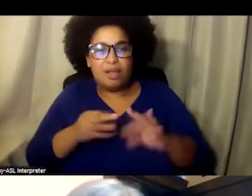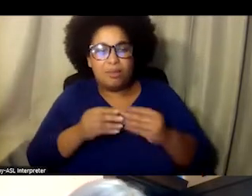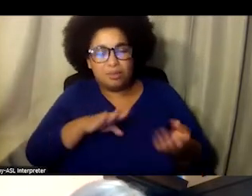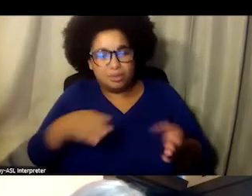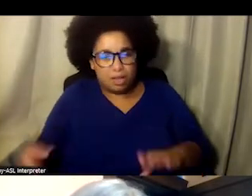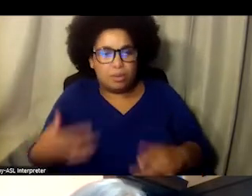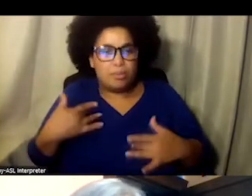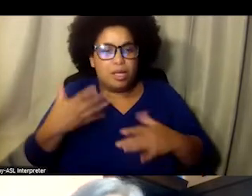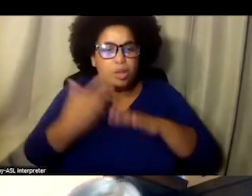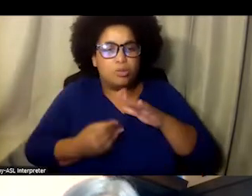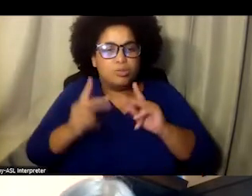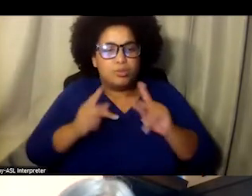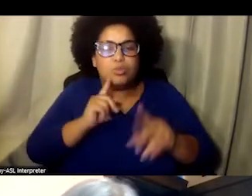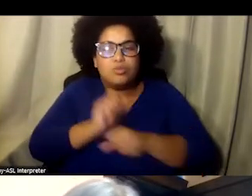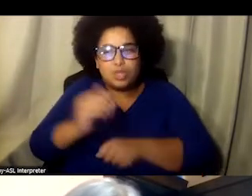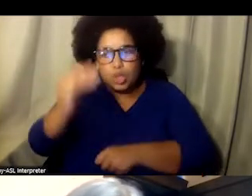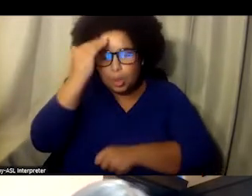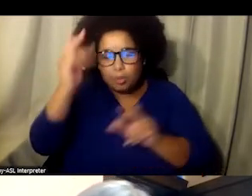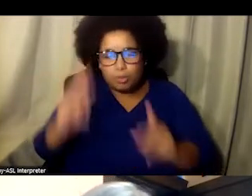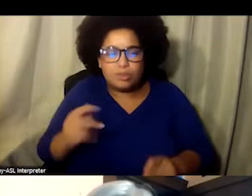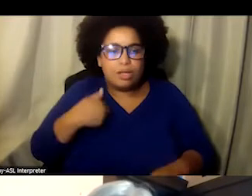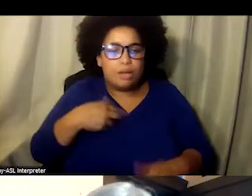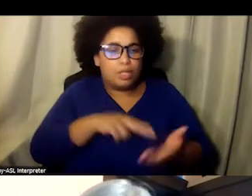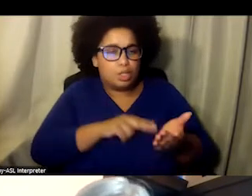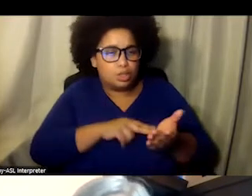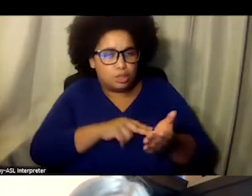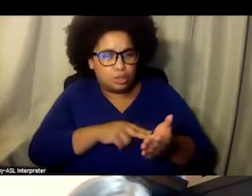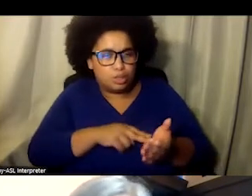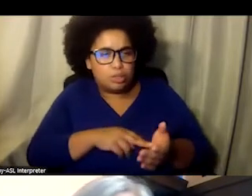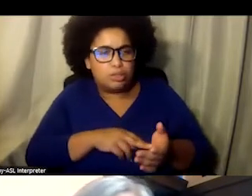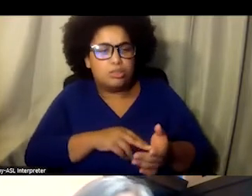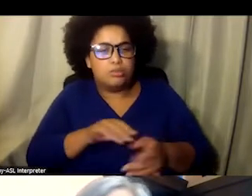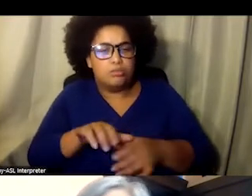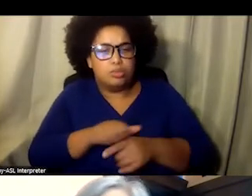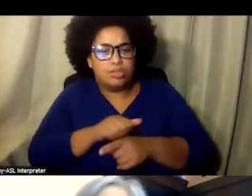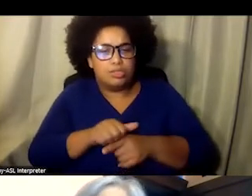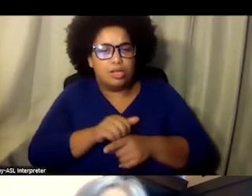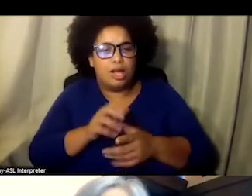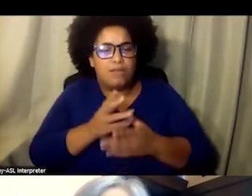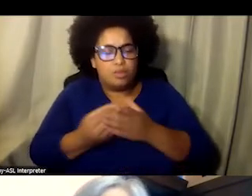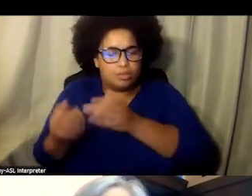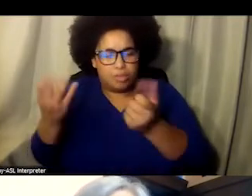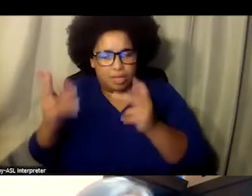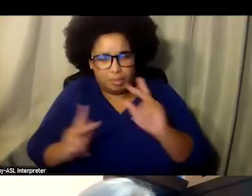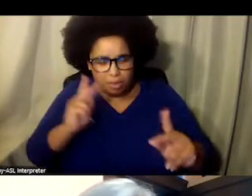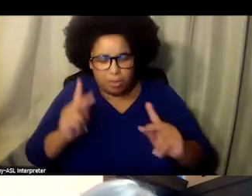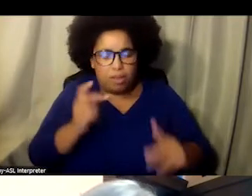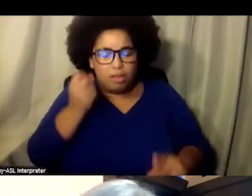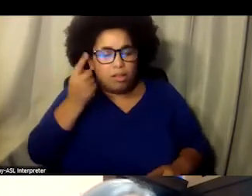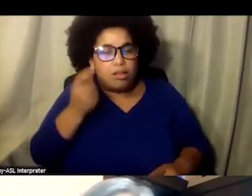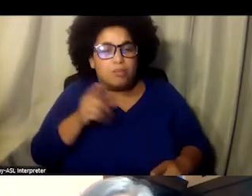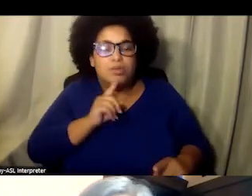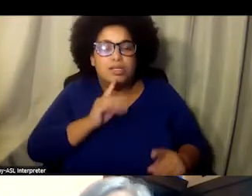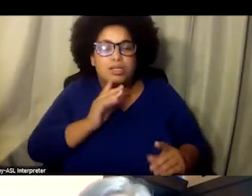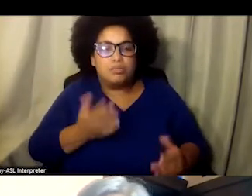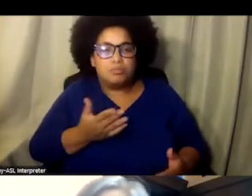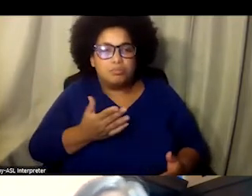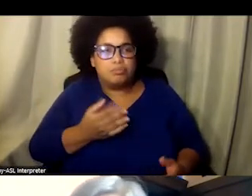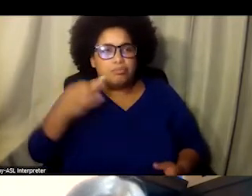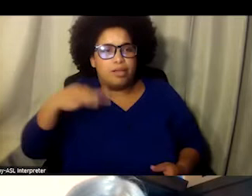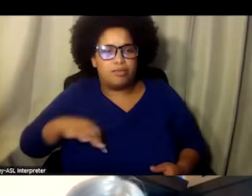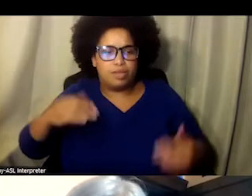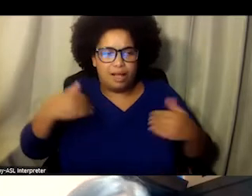know the person. And as I'm a nurse practitioner, and I've often assessed older people, and it's really beneficial to have this